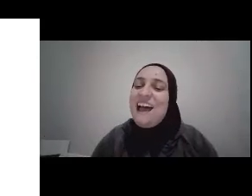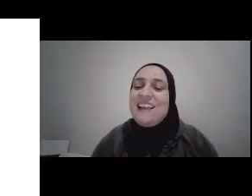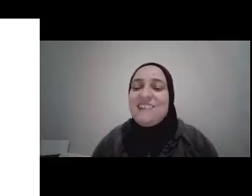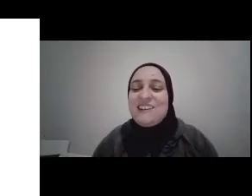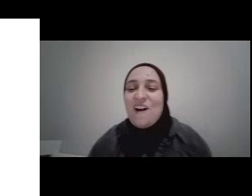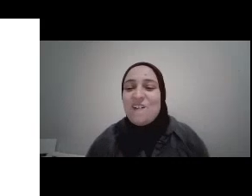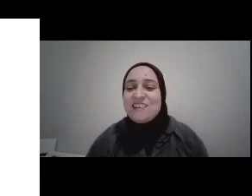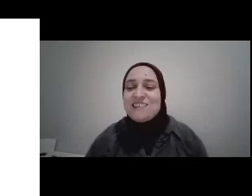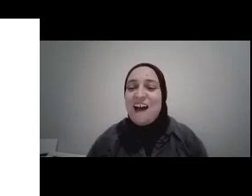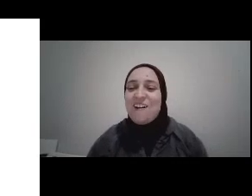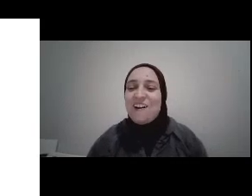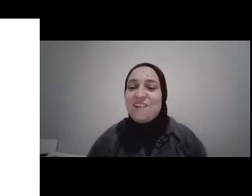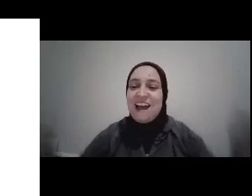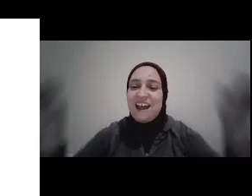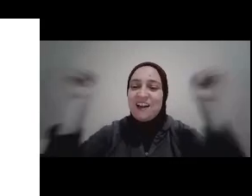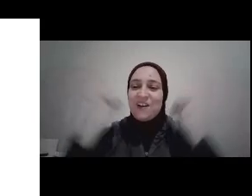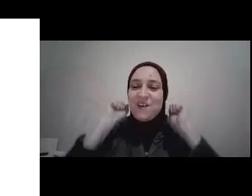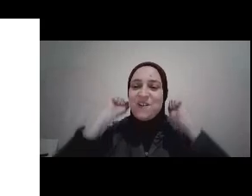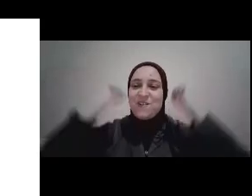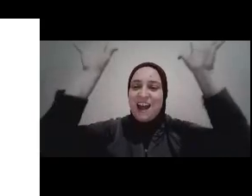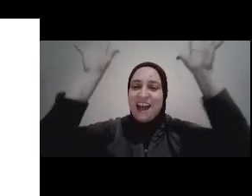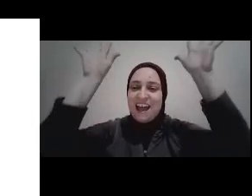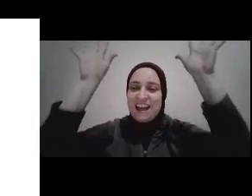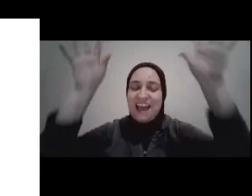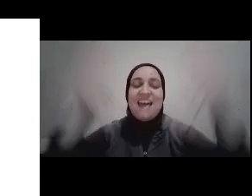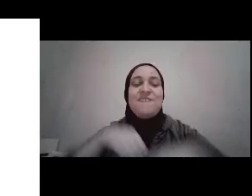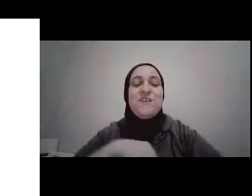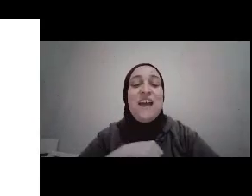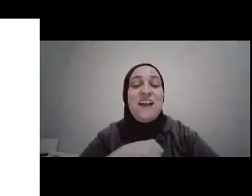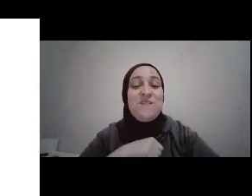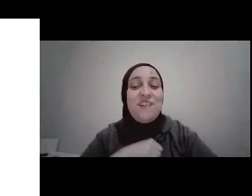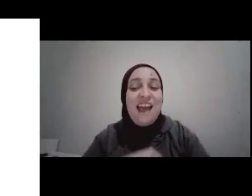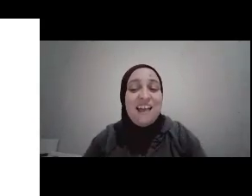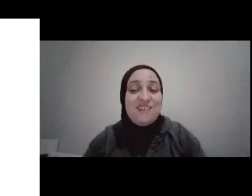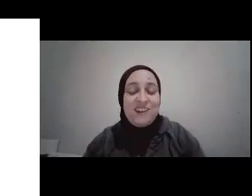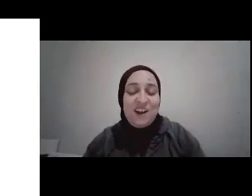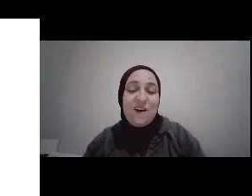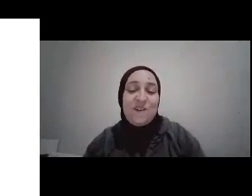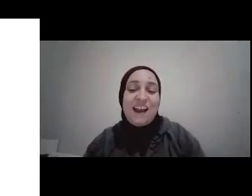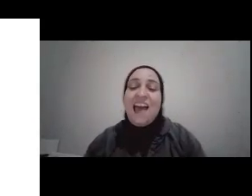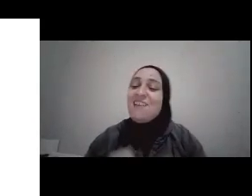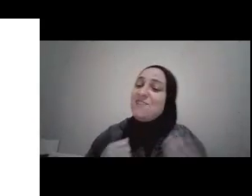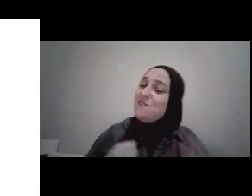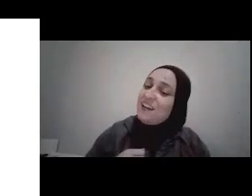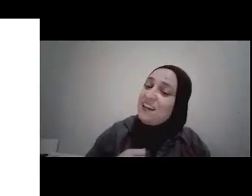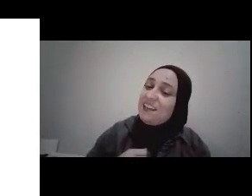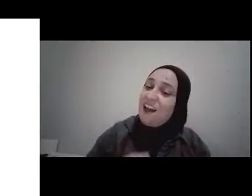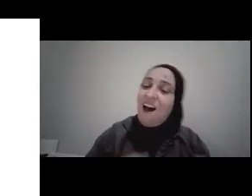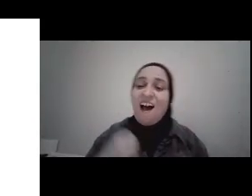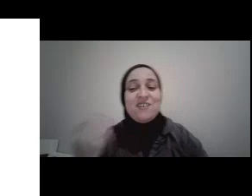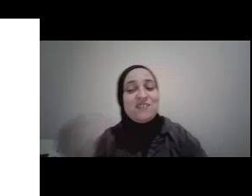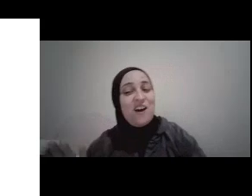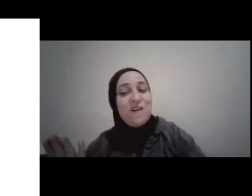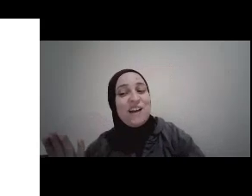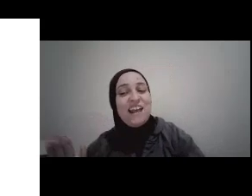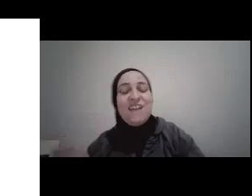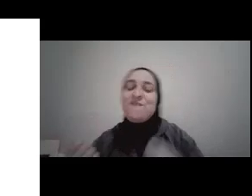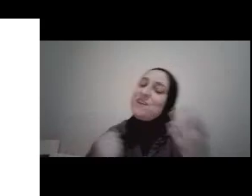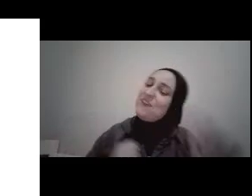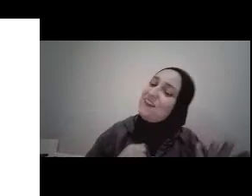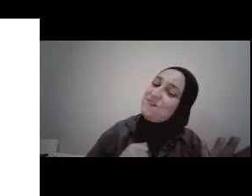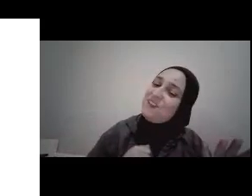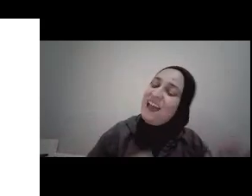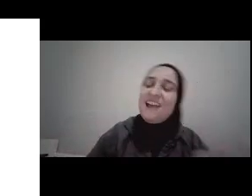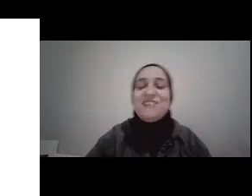thankful and you know it, shout hooray, hooray. If you're thankful and you know it, and you really ought to show it. If